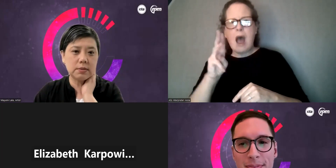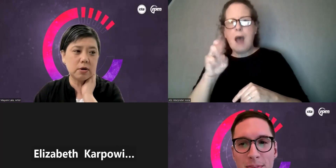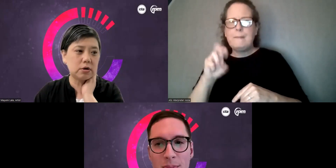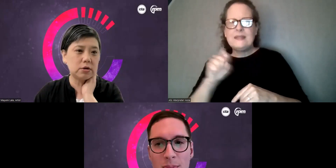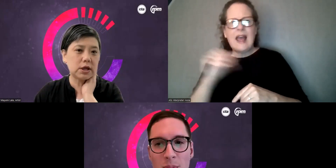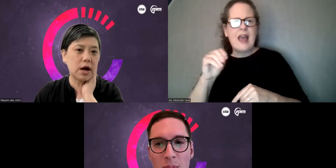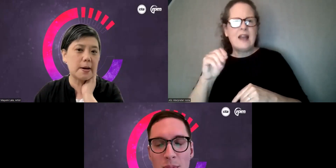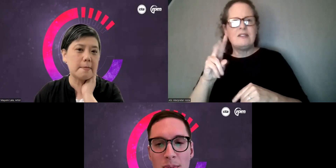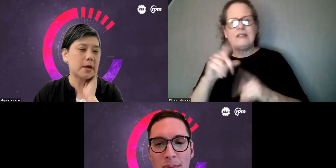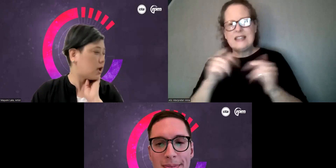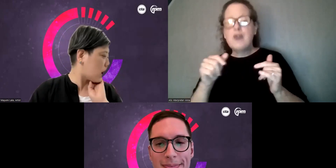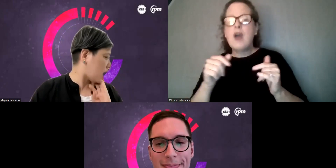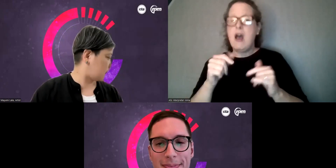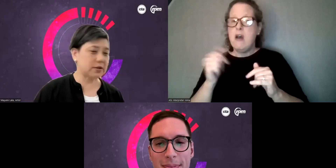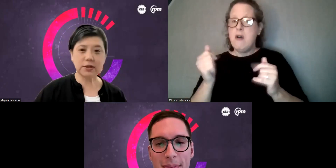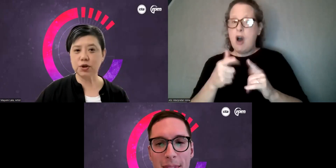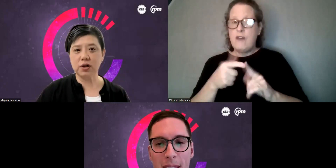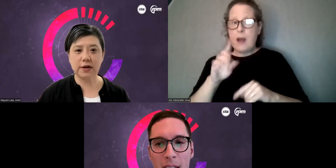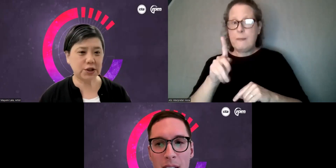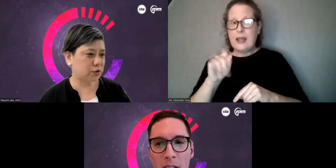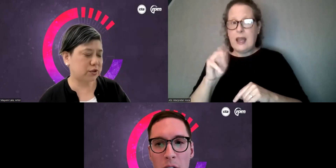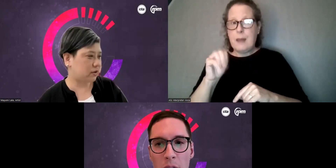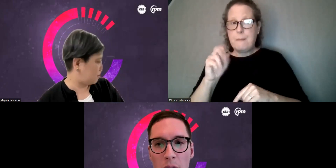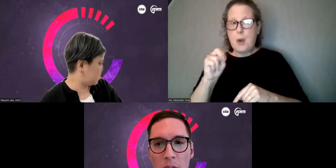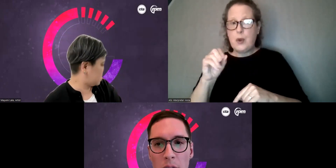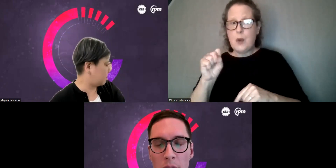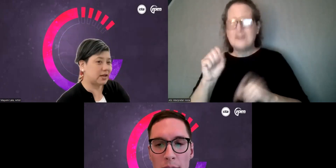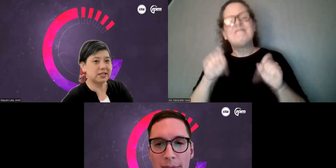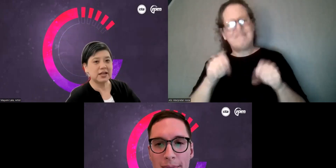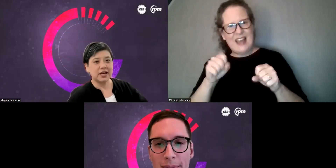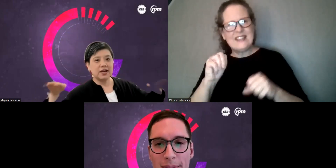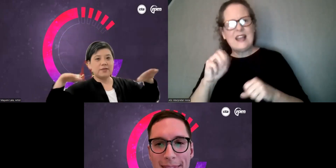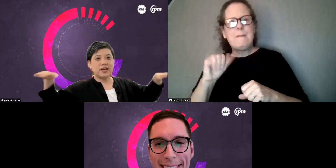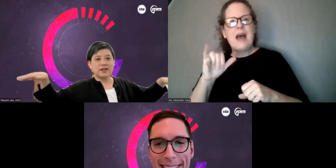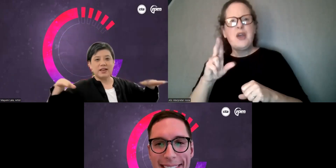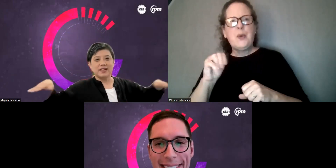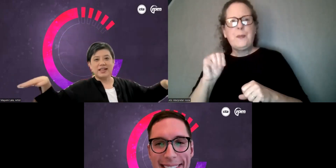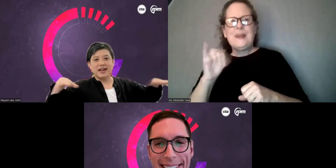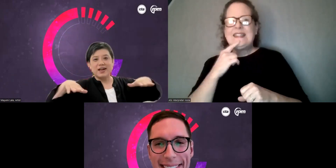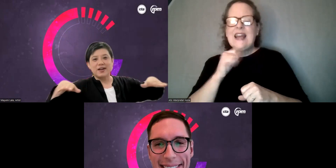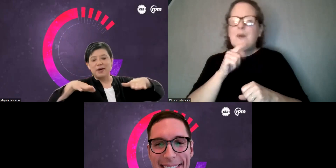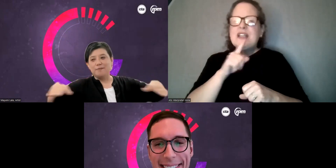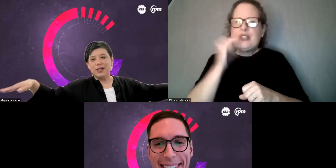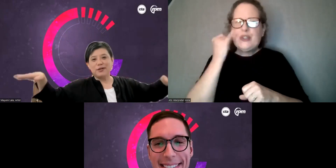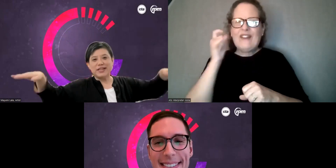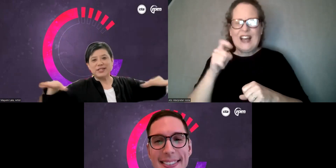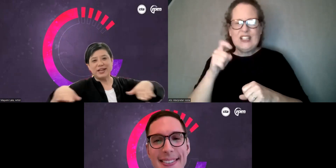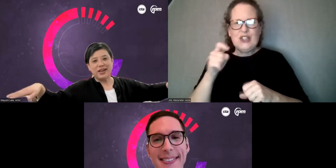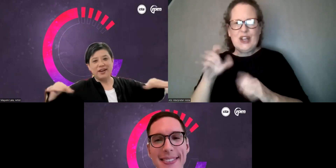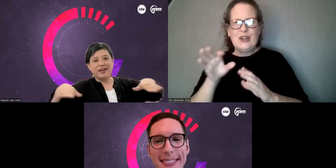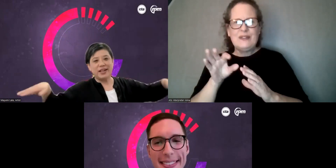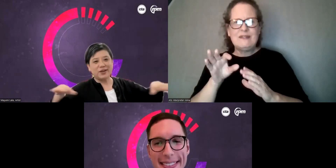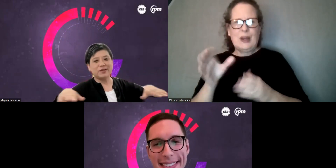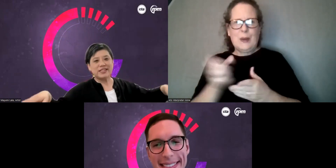the kimonos. I was not sure if I should grab the, I mean, it's that below this,